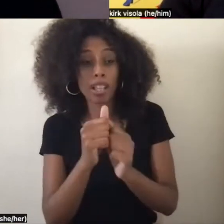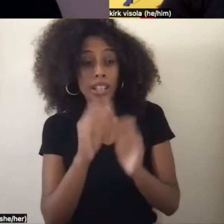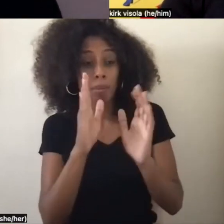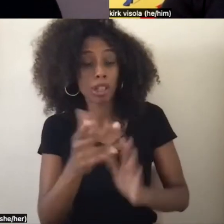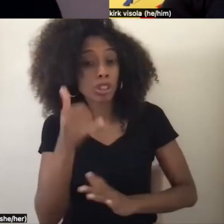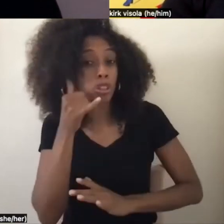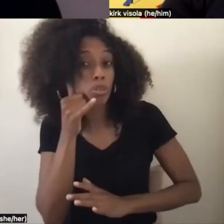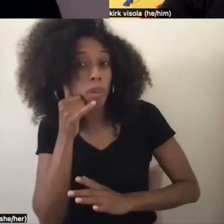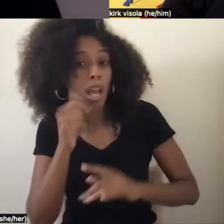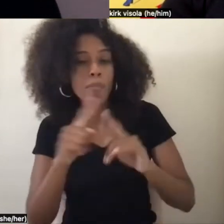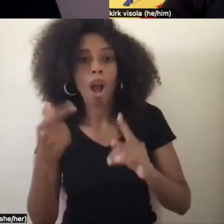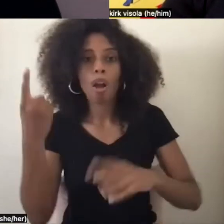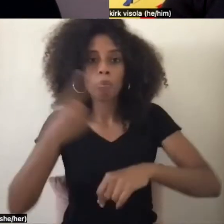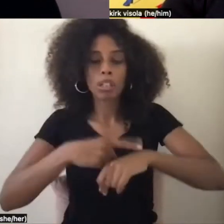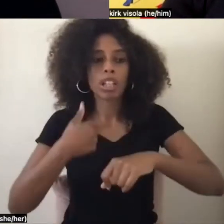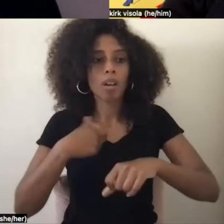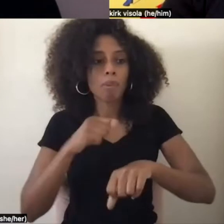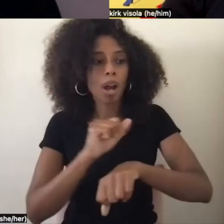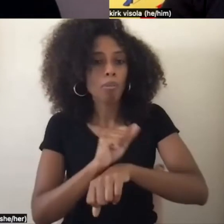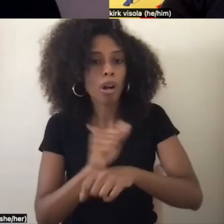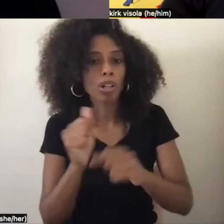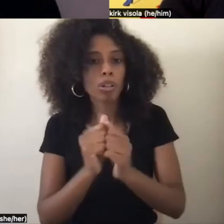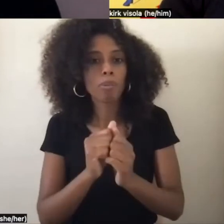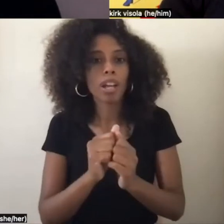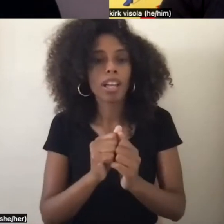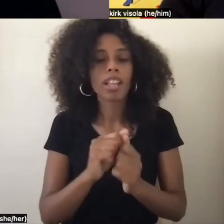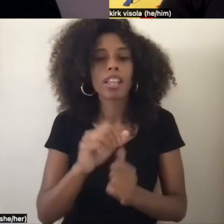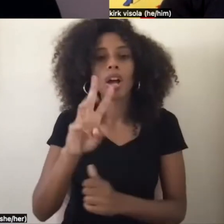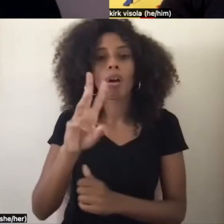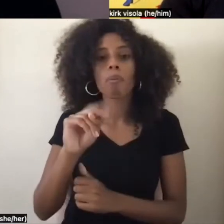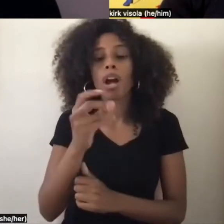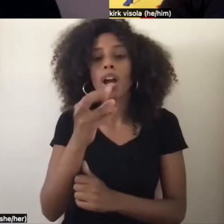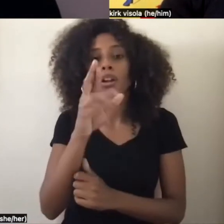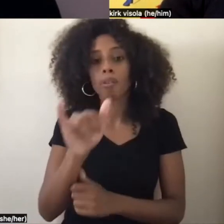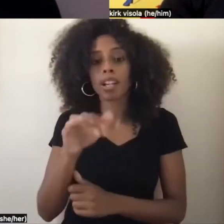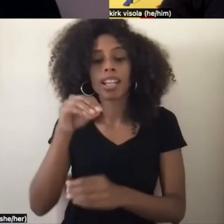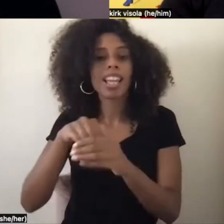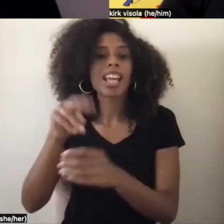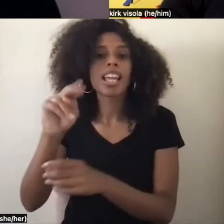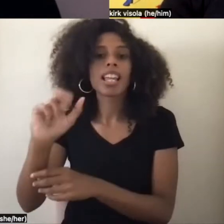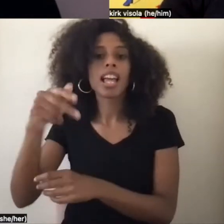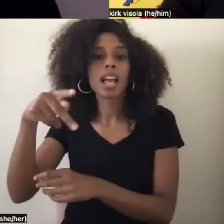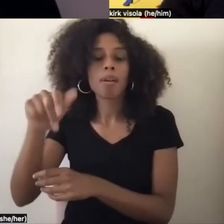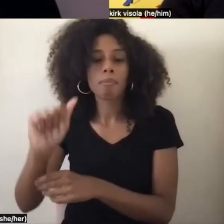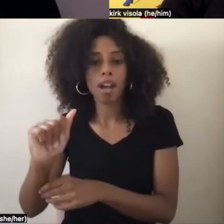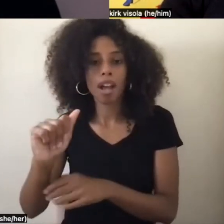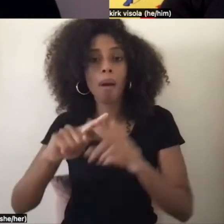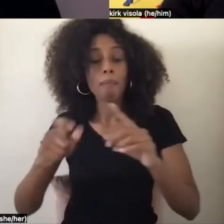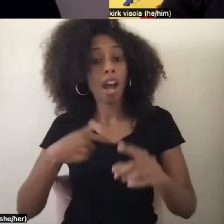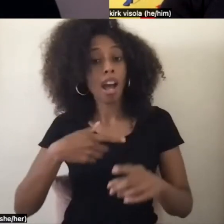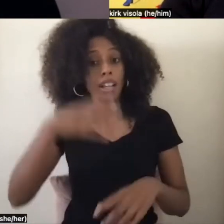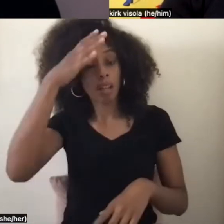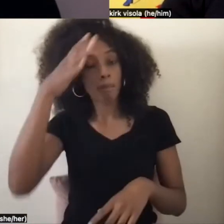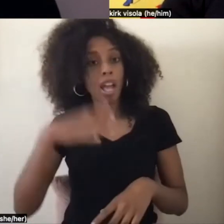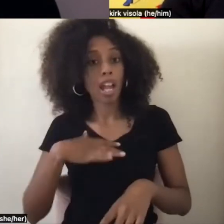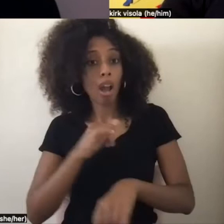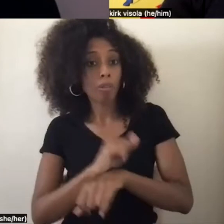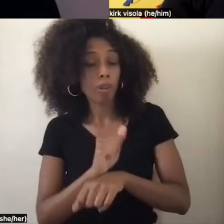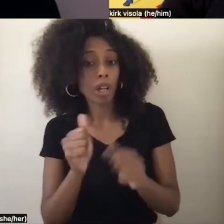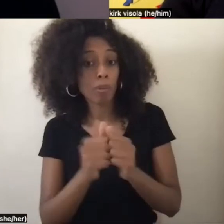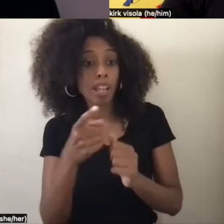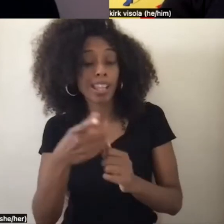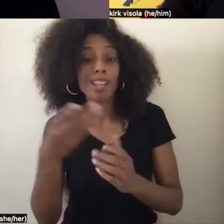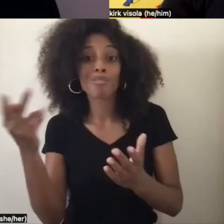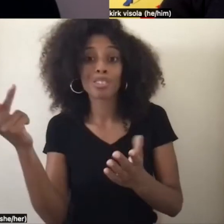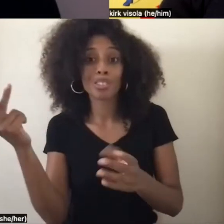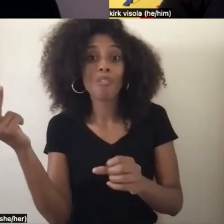unnamed, smaller winery in Napa. But the guy I was working with ended up getting fired in the middle of me